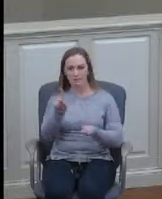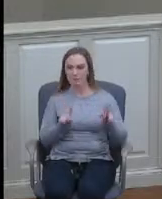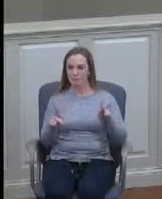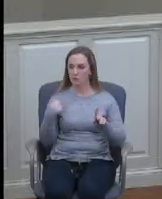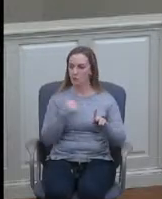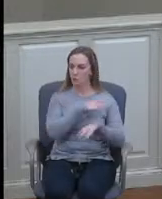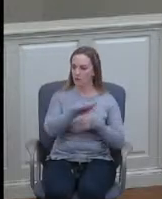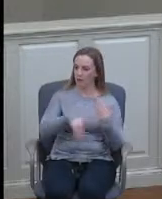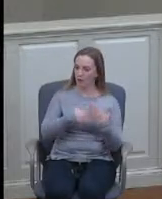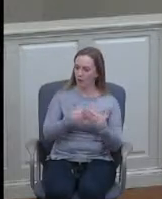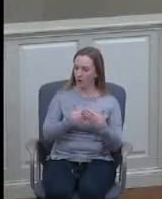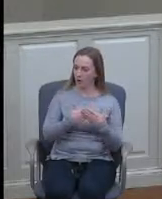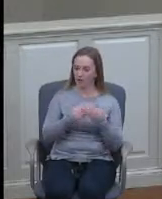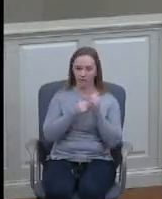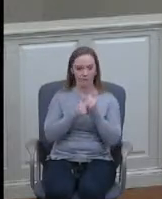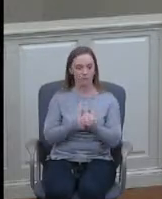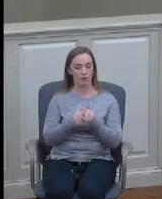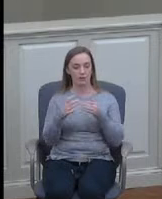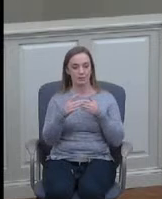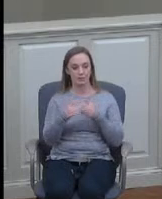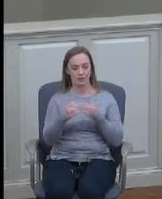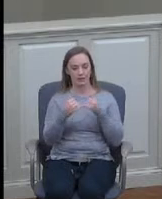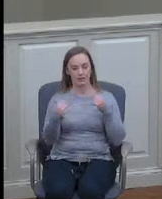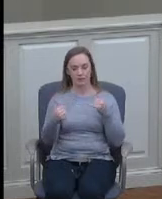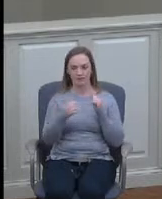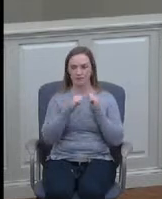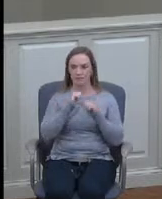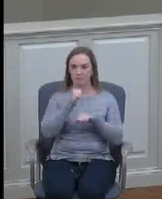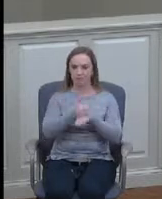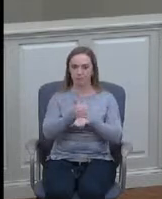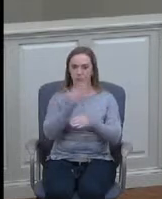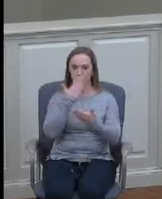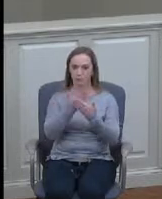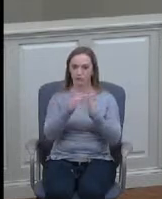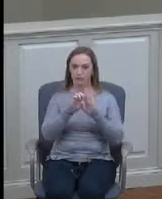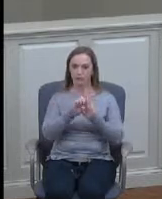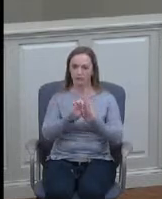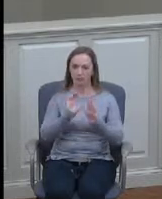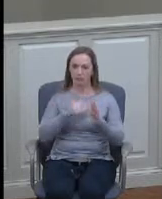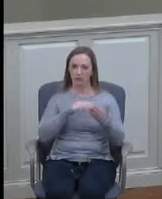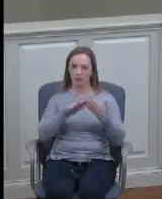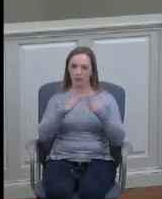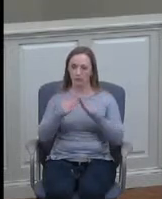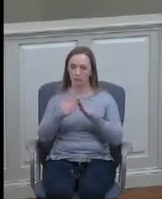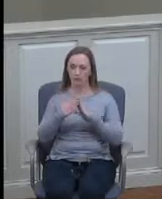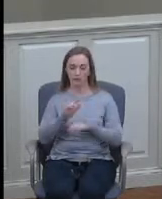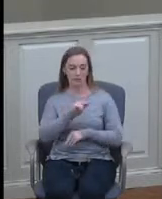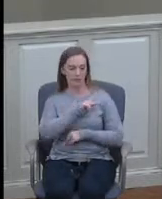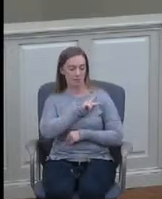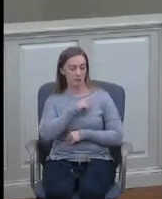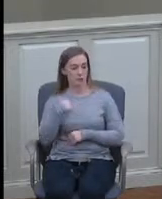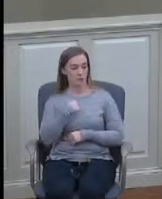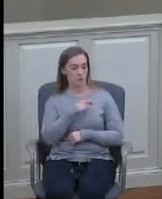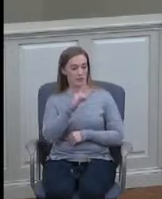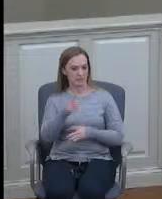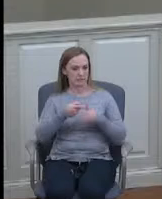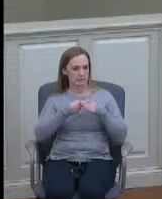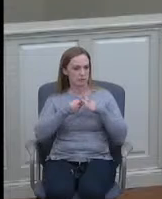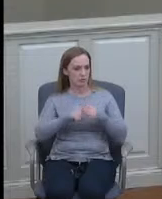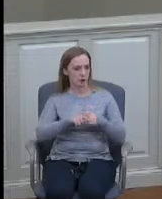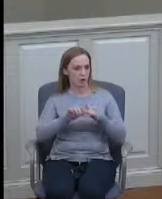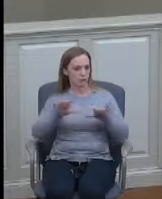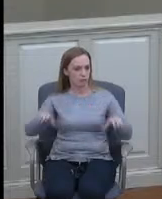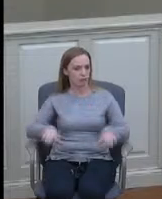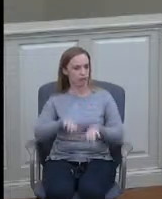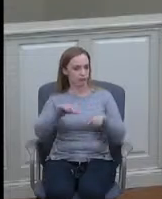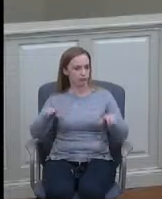all the guidelines and setting examples for our community. Well, we stepped into action pretty early when all this started